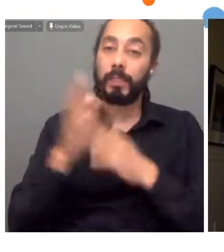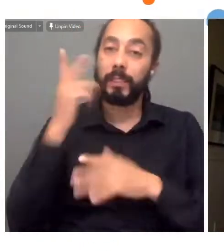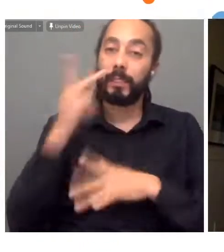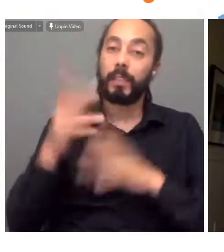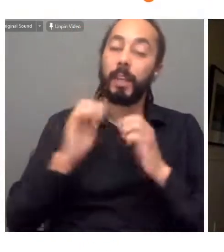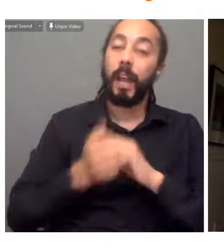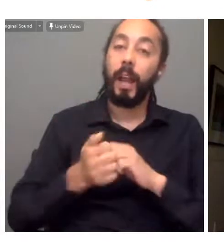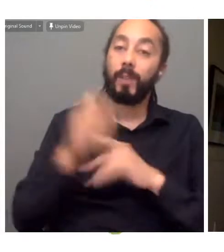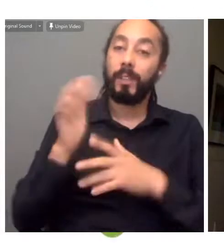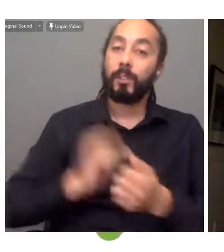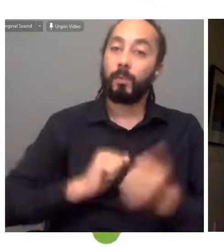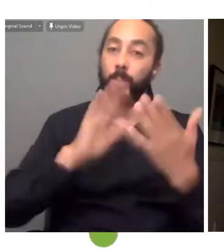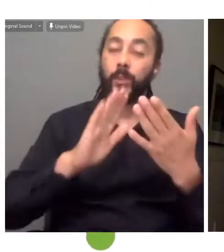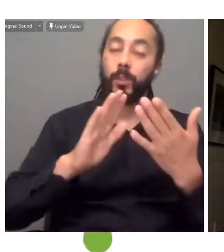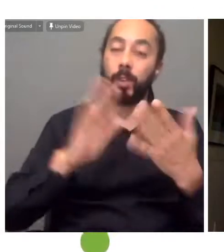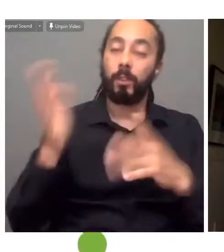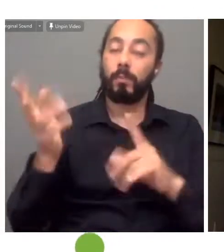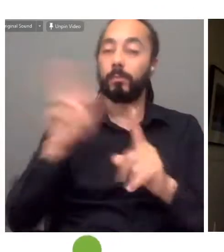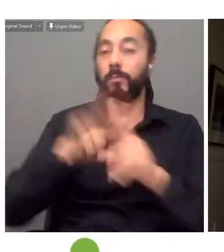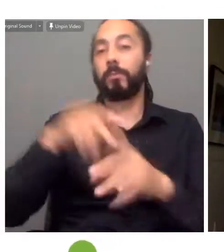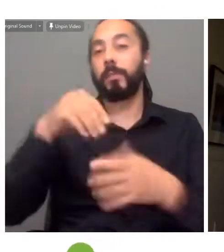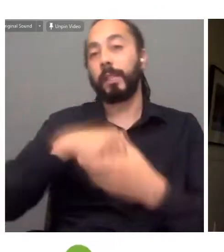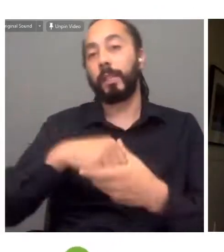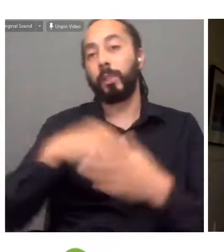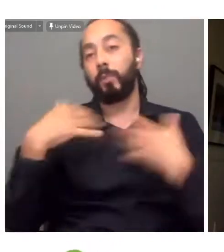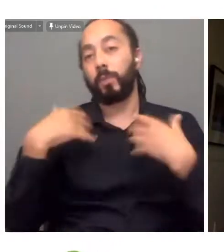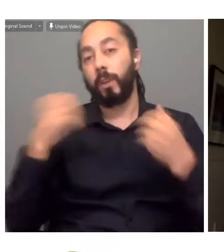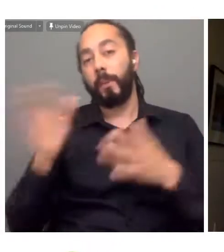and implemented in the recovery plan. The first question is